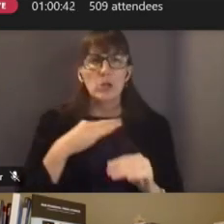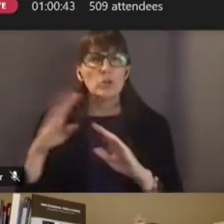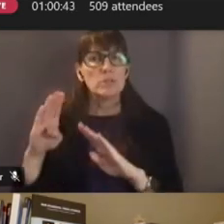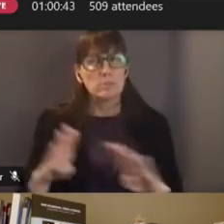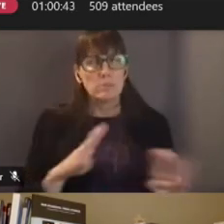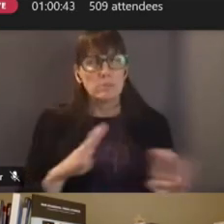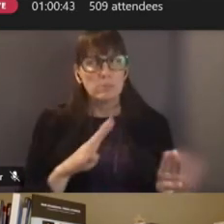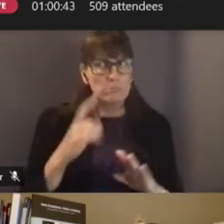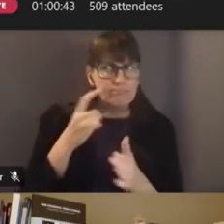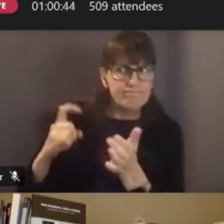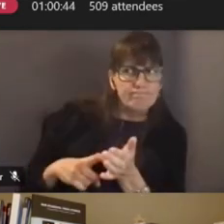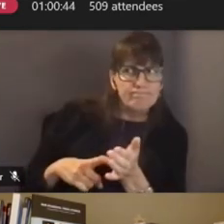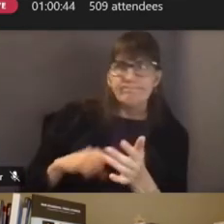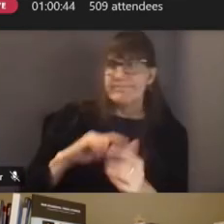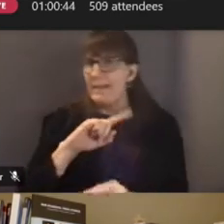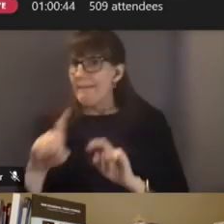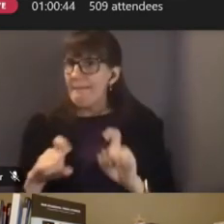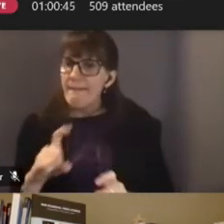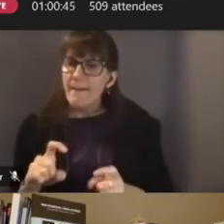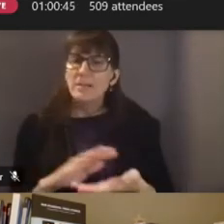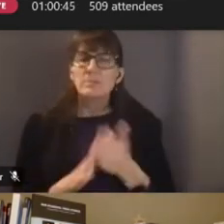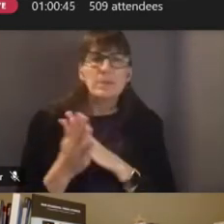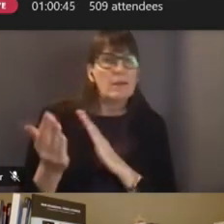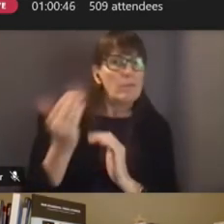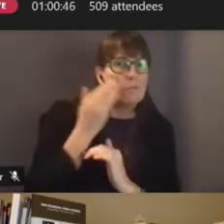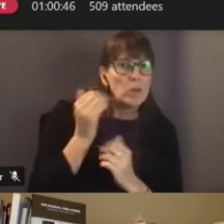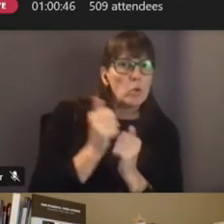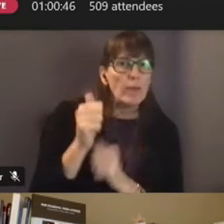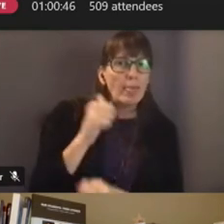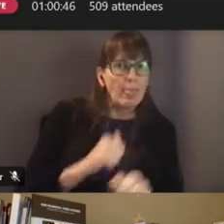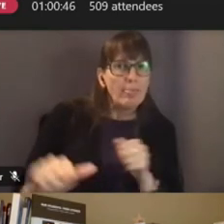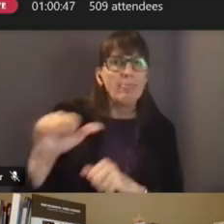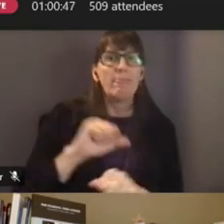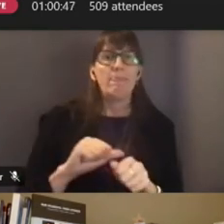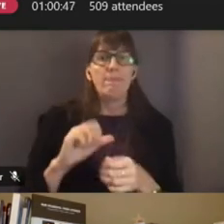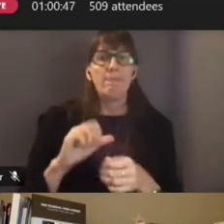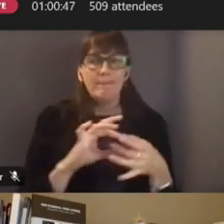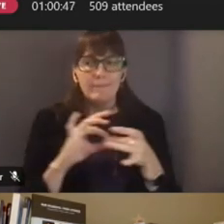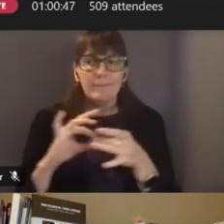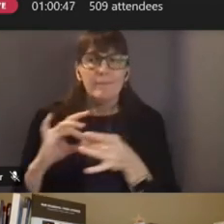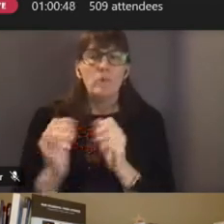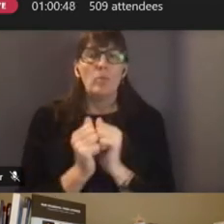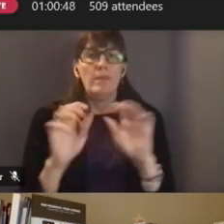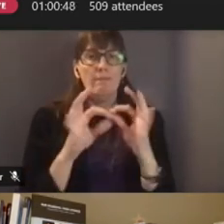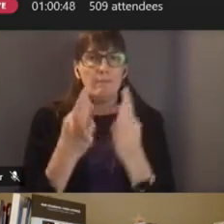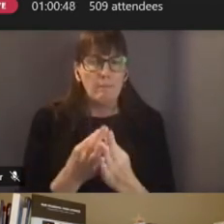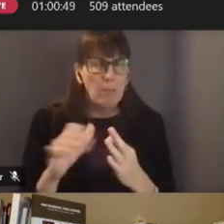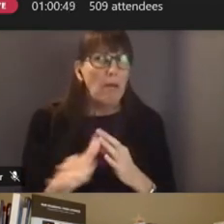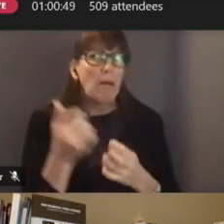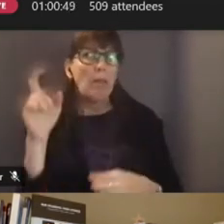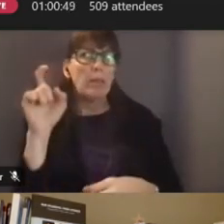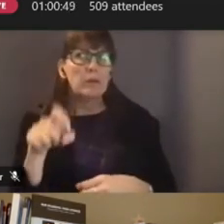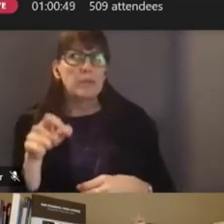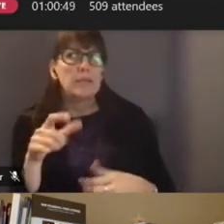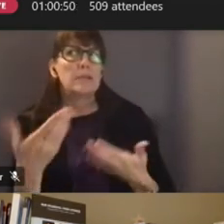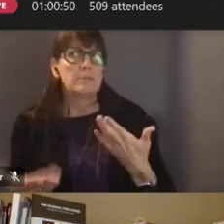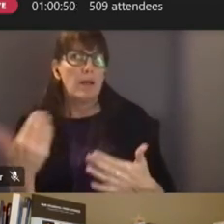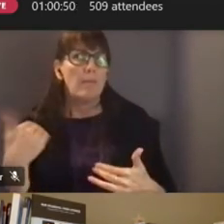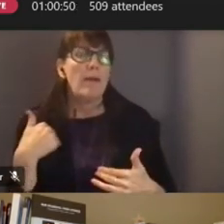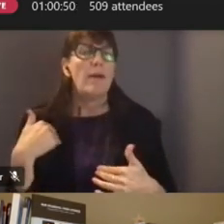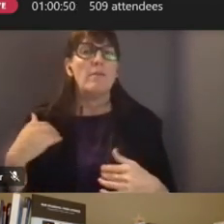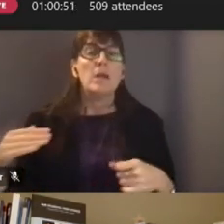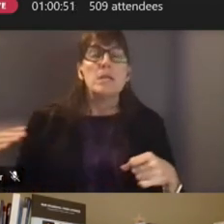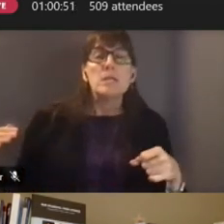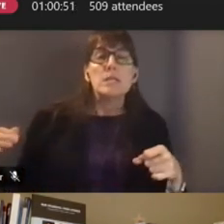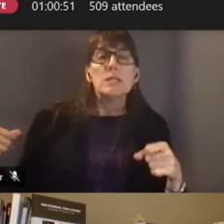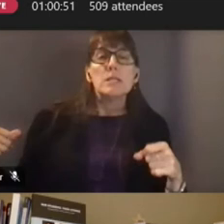really ask and get to know and really connect and engage with families about what other needs and really supporting kind of that whole child. Because